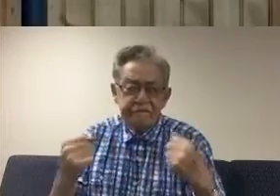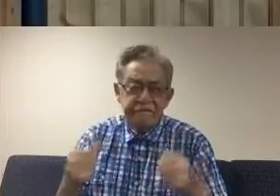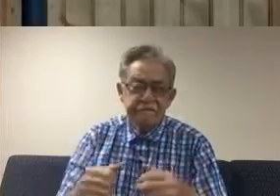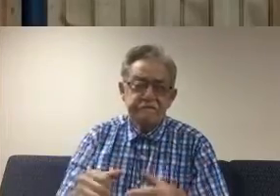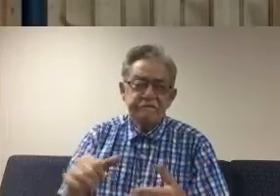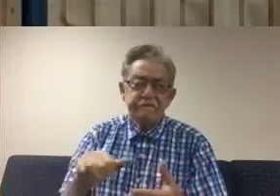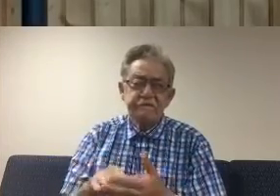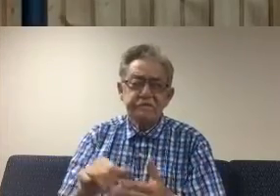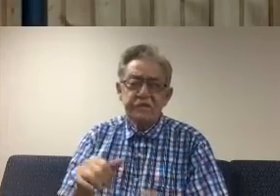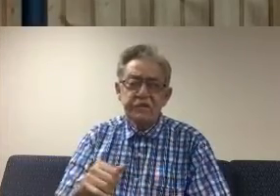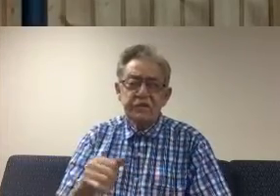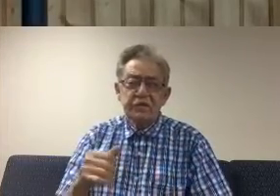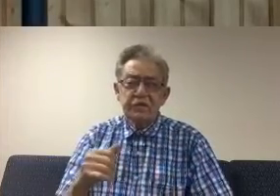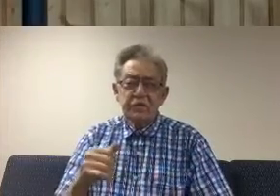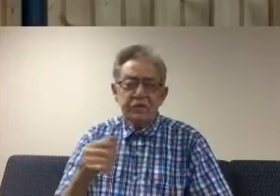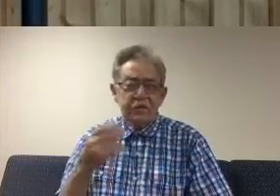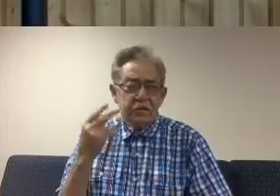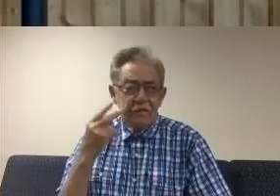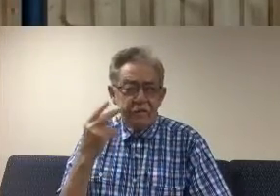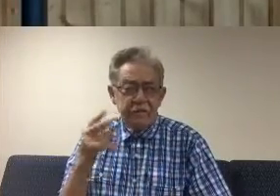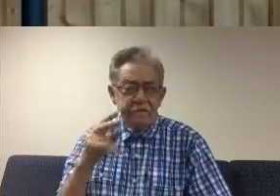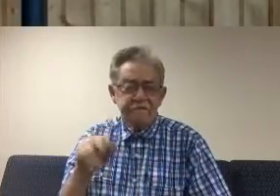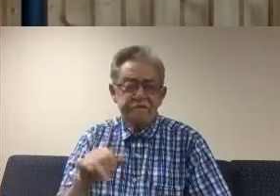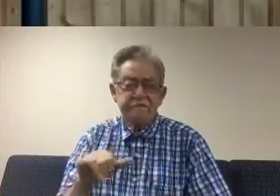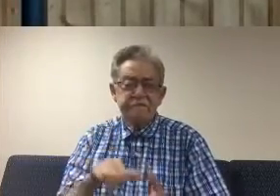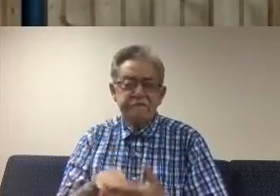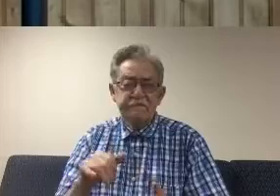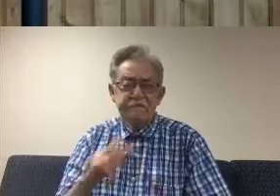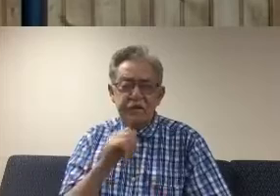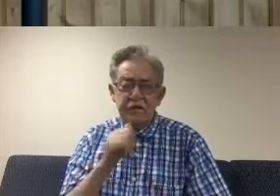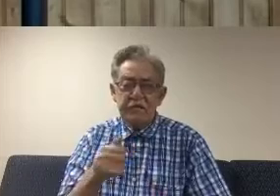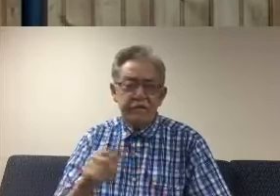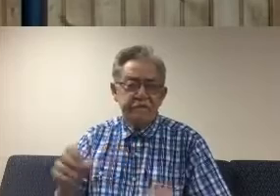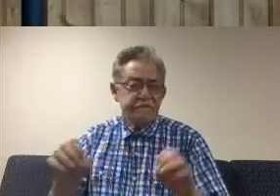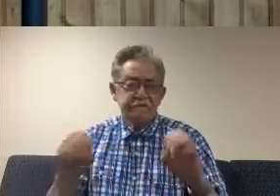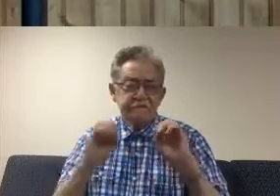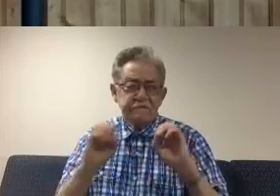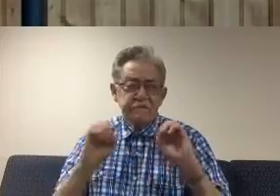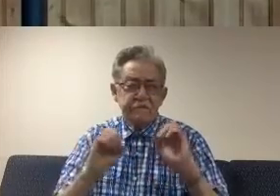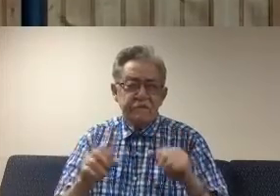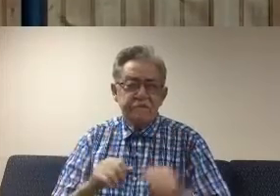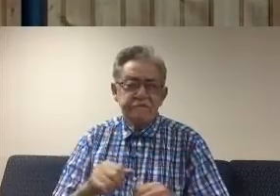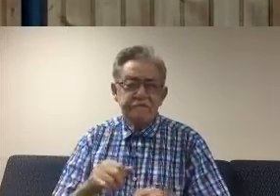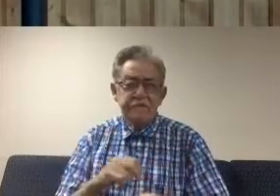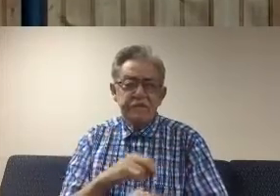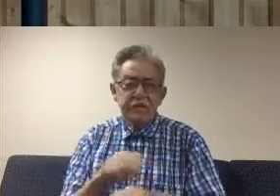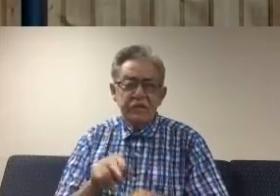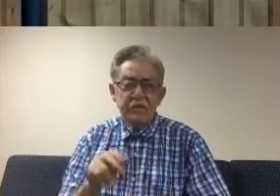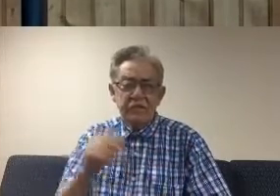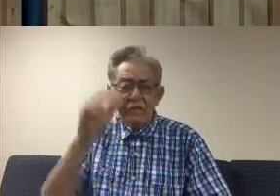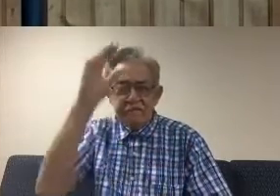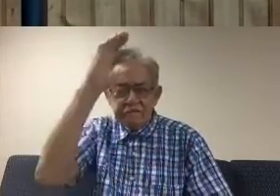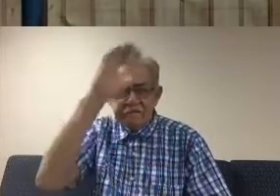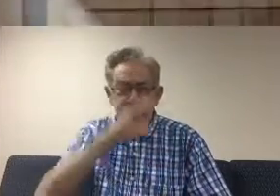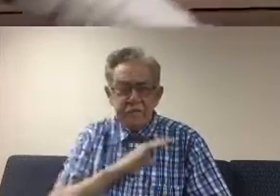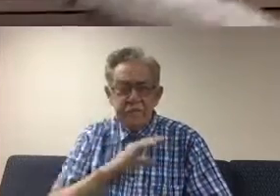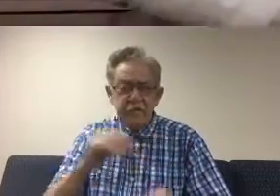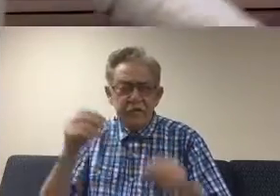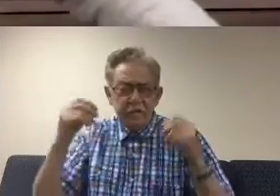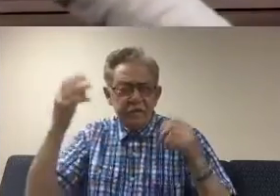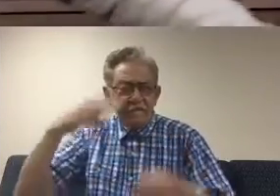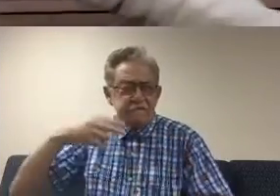saw the boldness of Peter and John and perceived that they were uneducated common men, they were astonished.